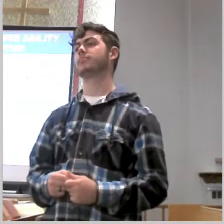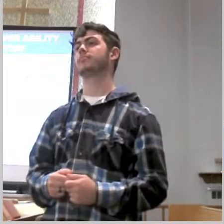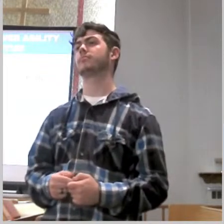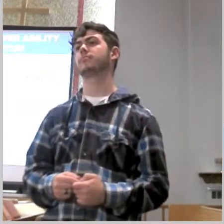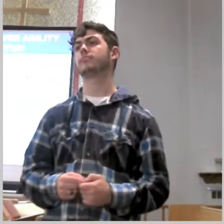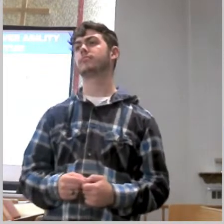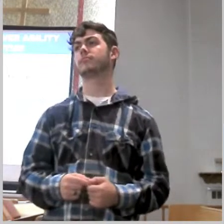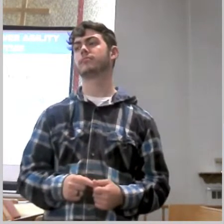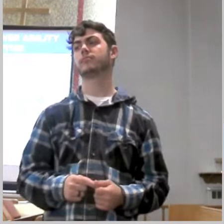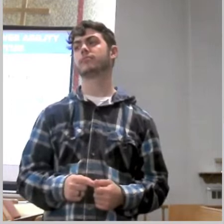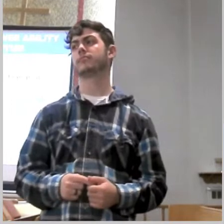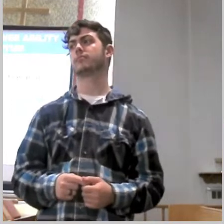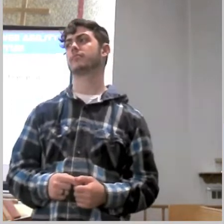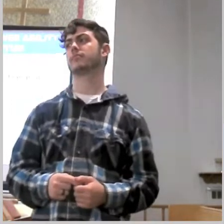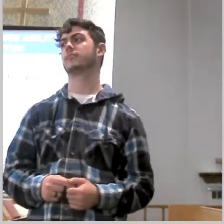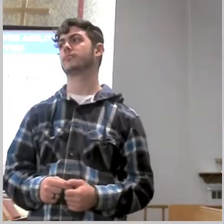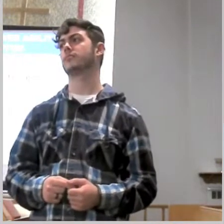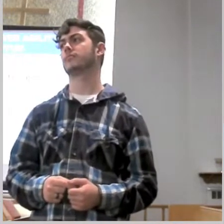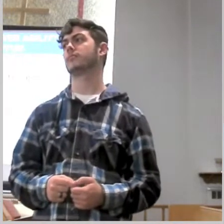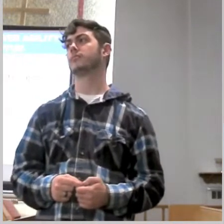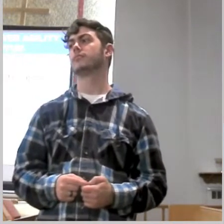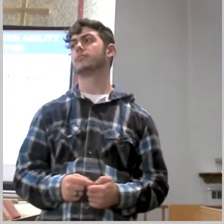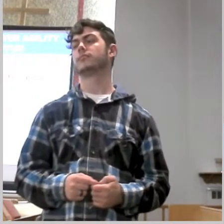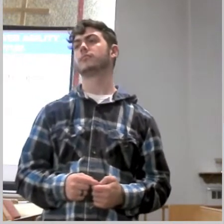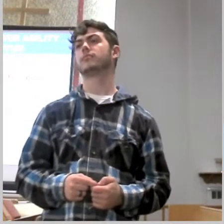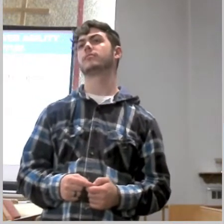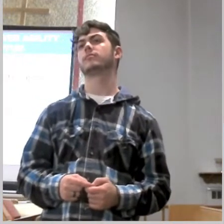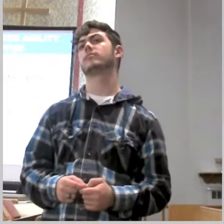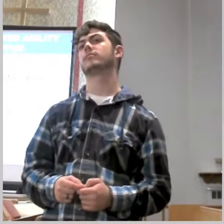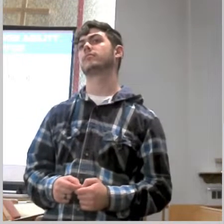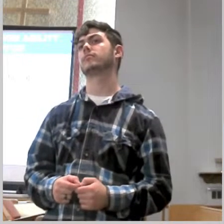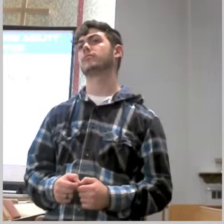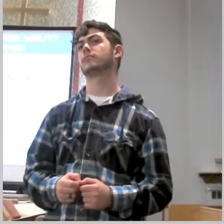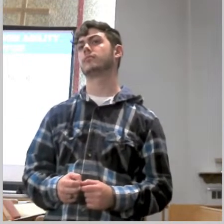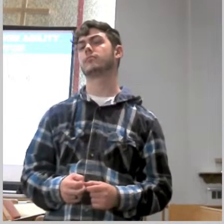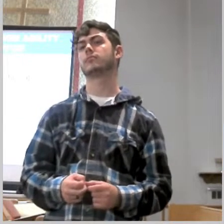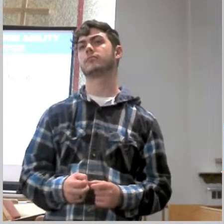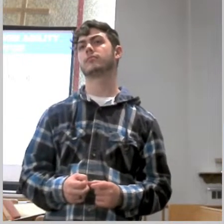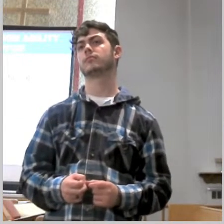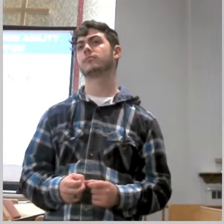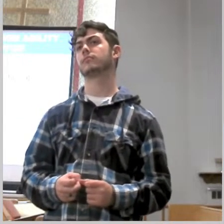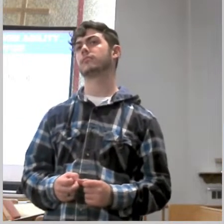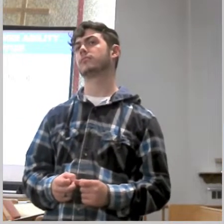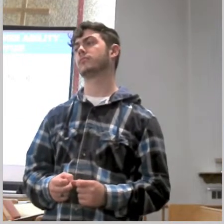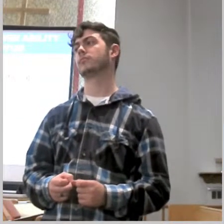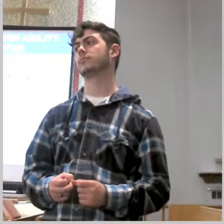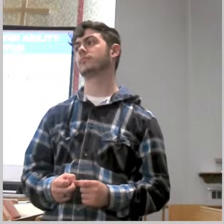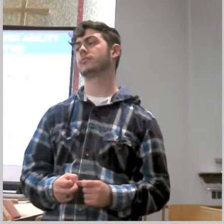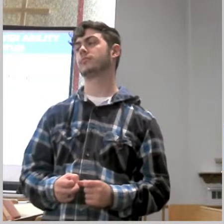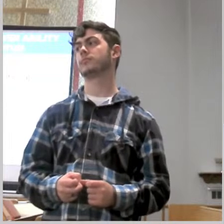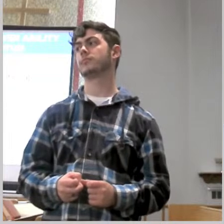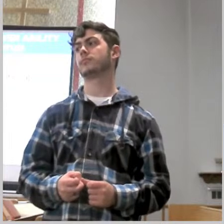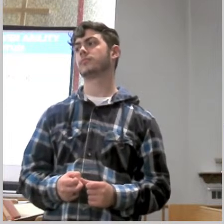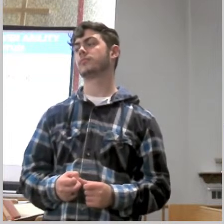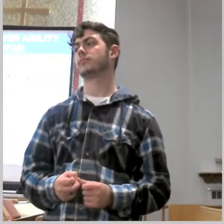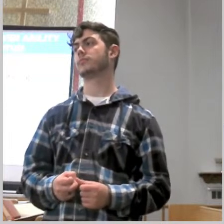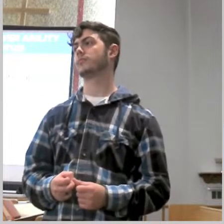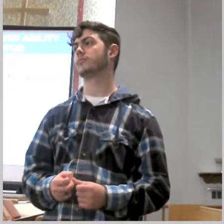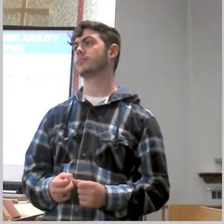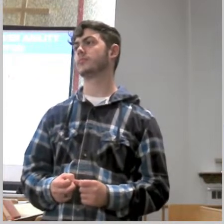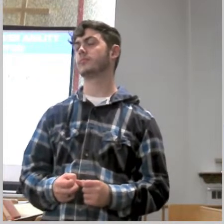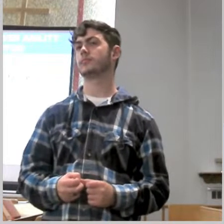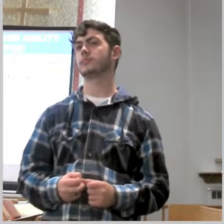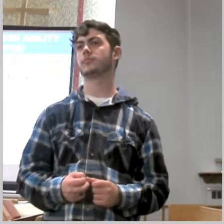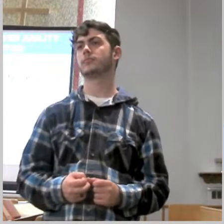for something that's going to empower us even more and more as we gain more momentum to influence the